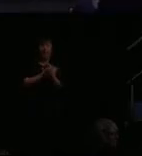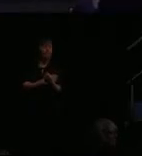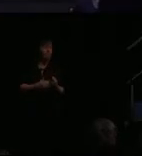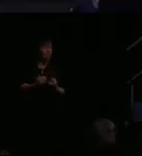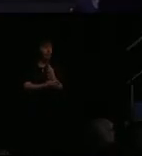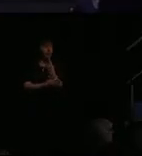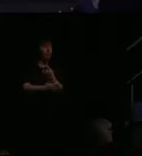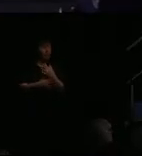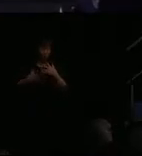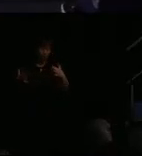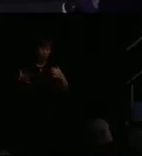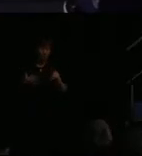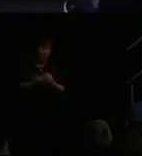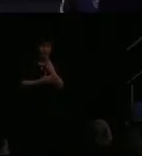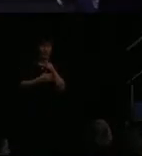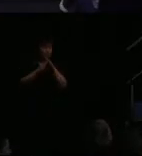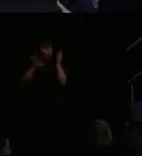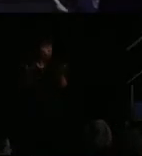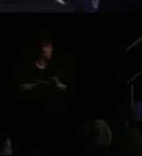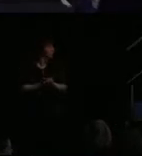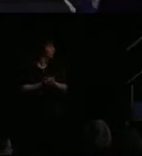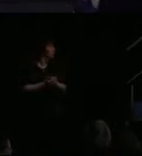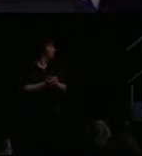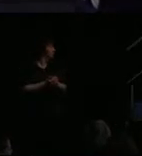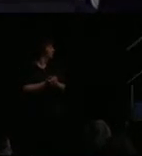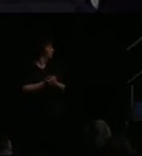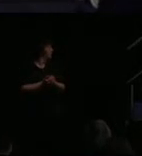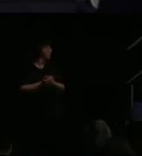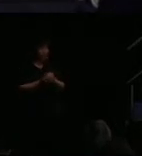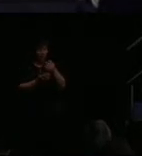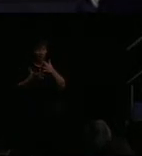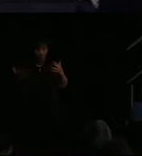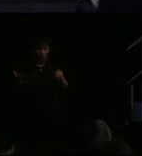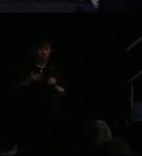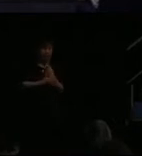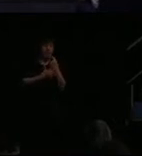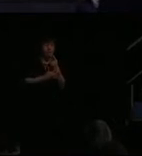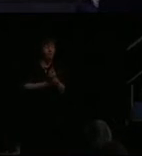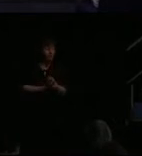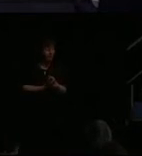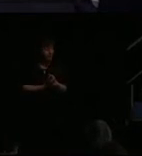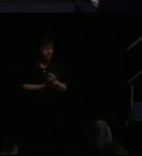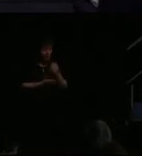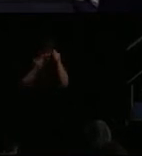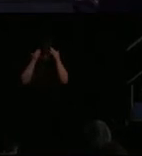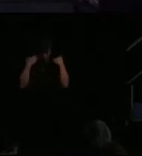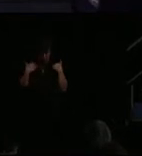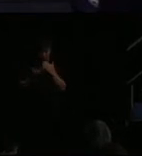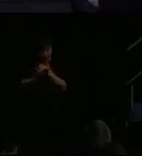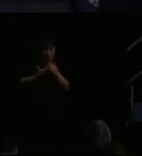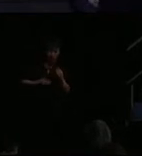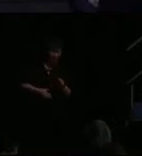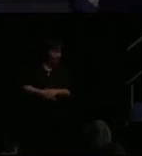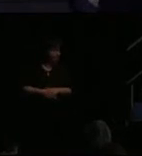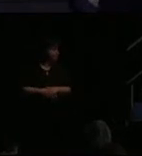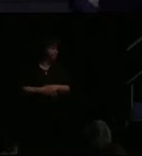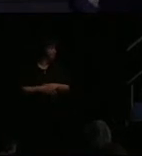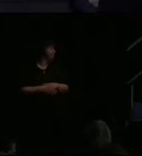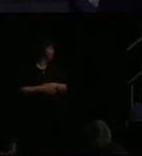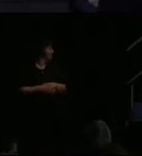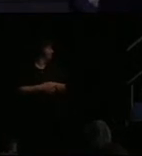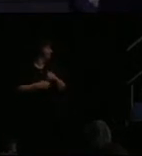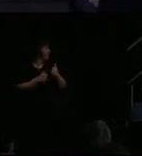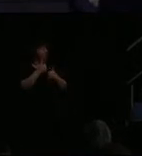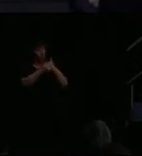lot going on in her world. Somebody said to her recently, you've got a lot going on. And she thought, you don't know half of what I'm going on. But yeah, and she does. So she,